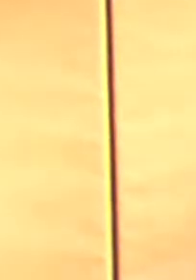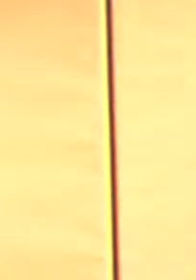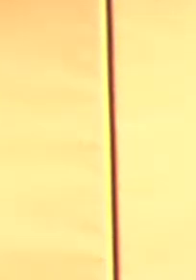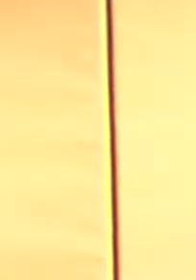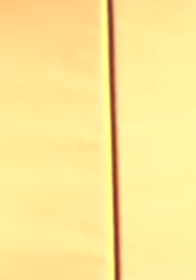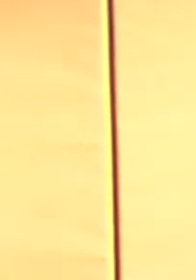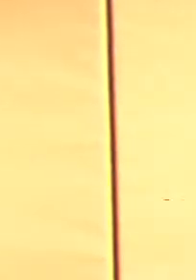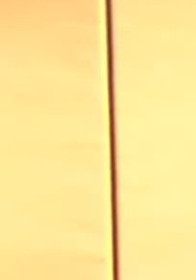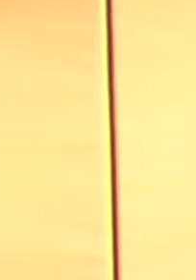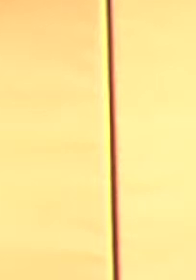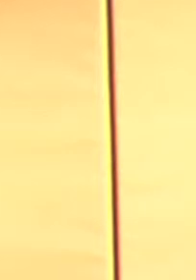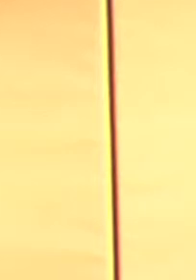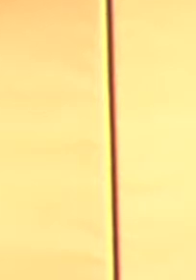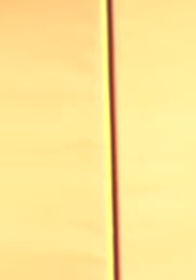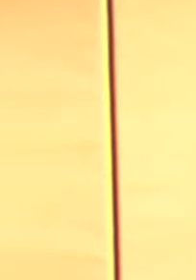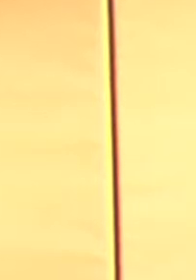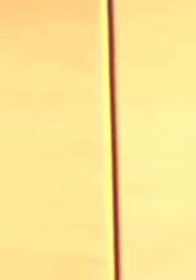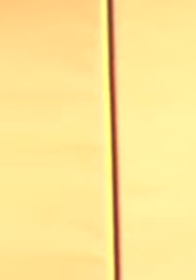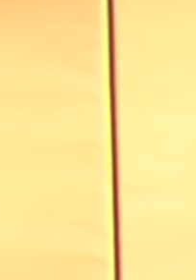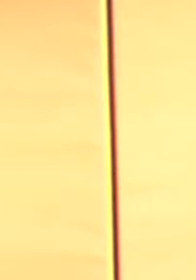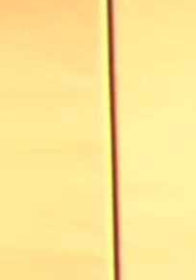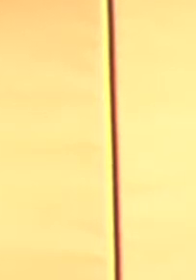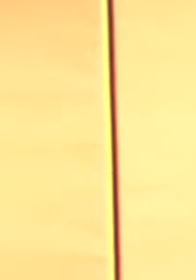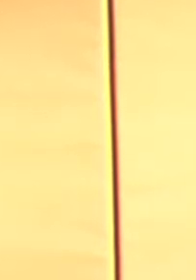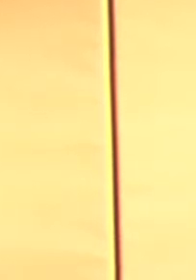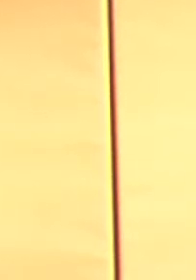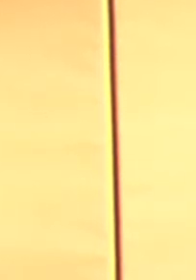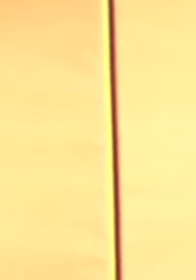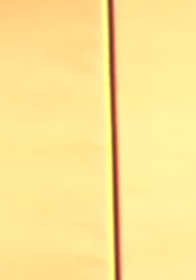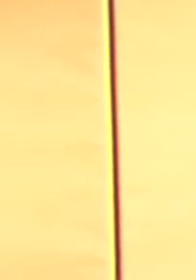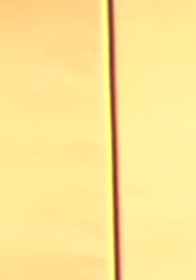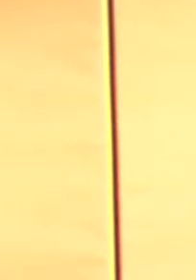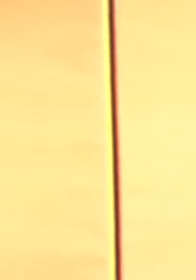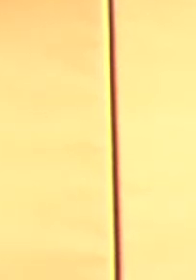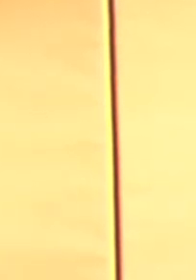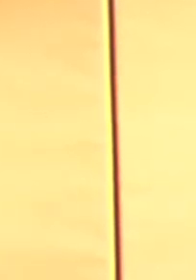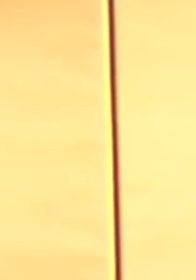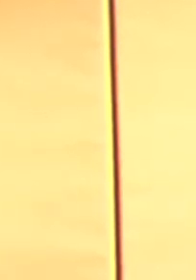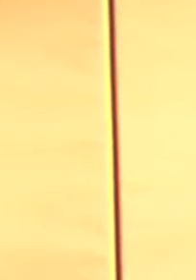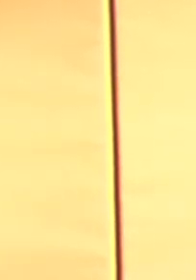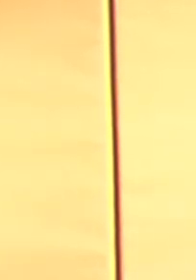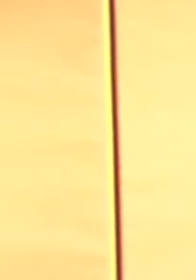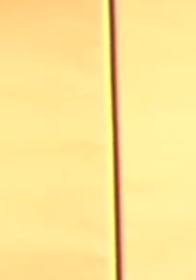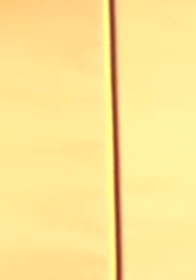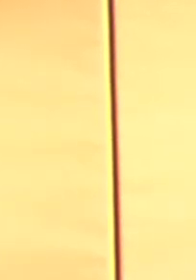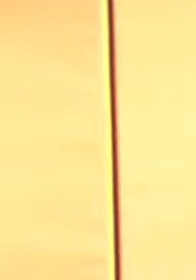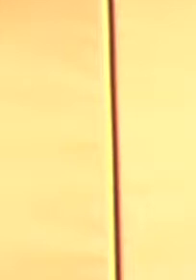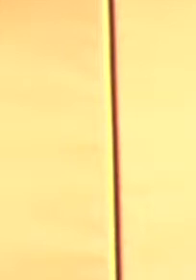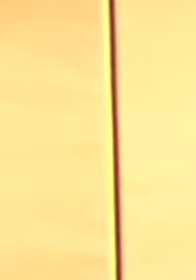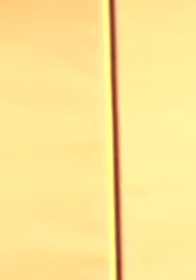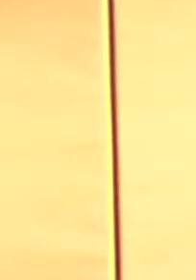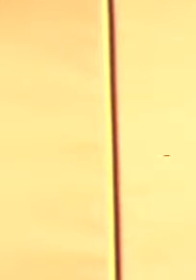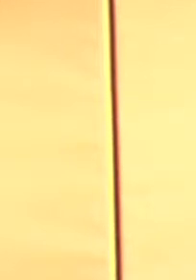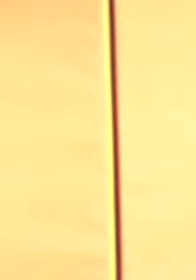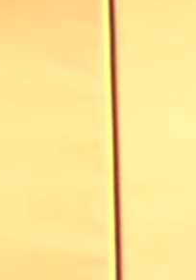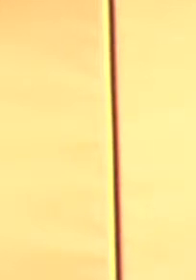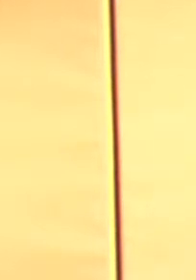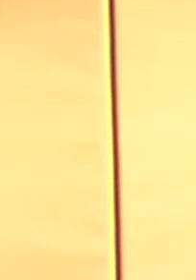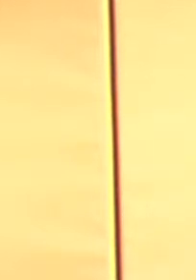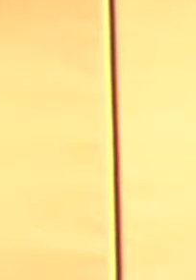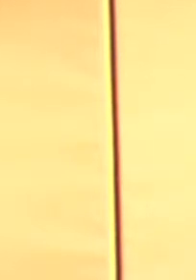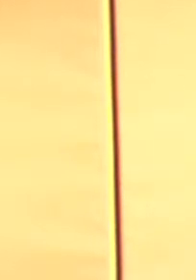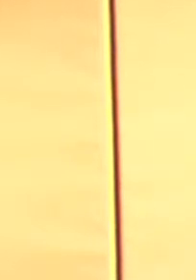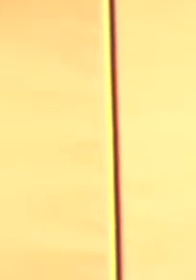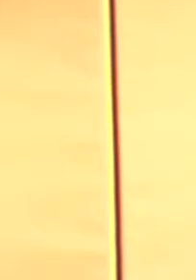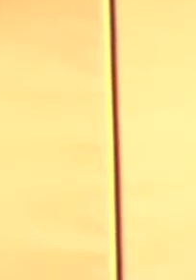graduates. Before we begin tonight's commencement of our graduates, may I ask that we bow our heads in a moment of